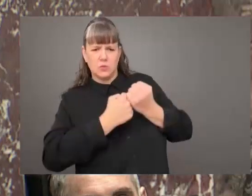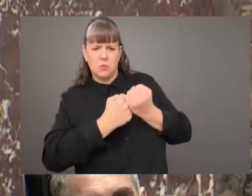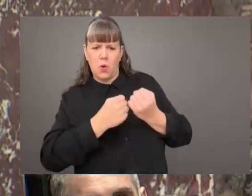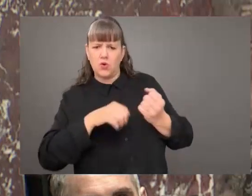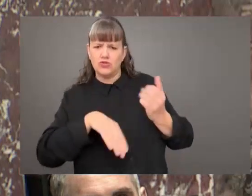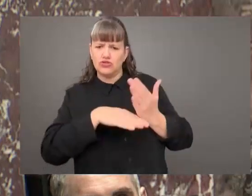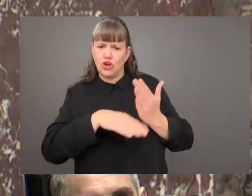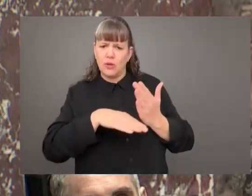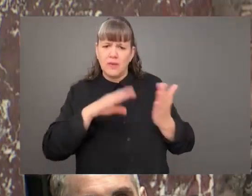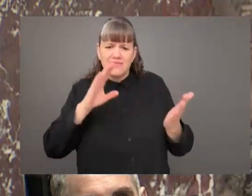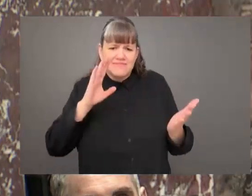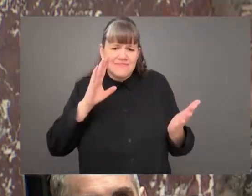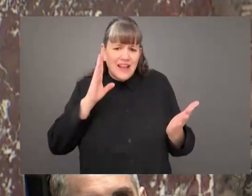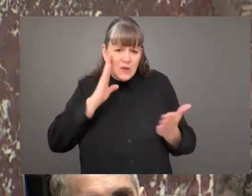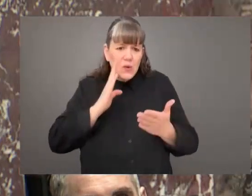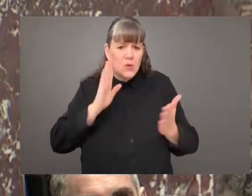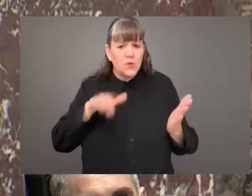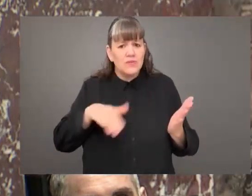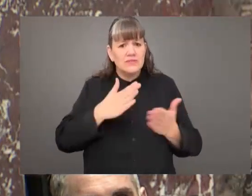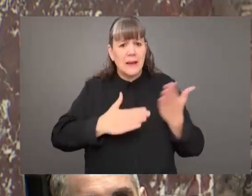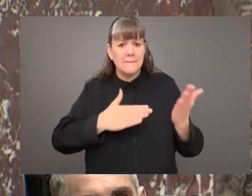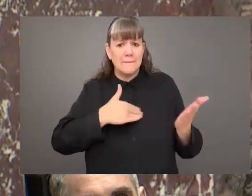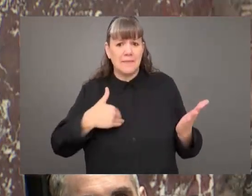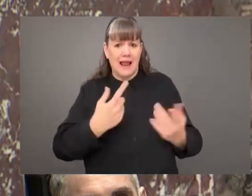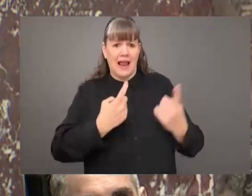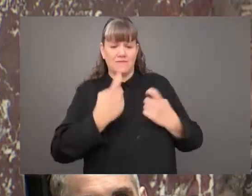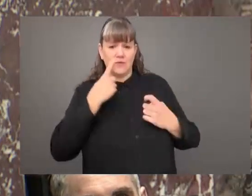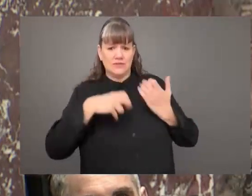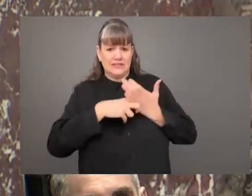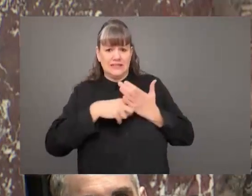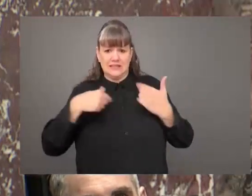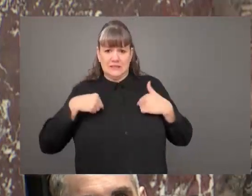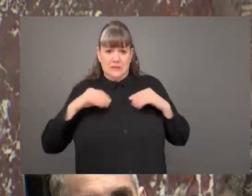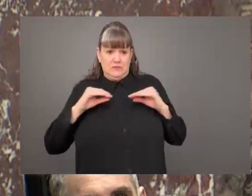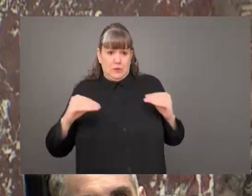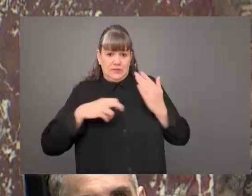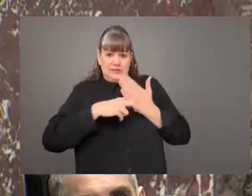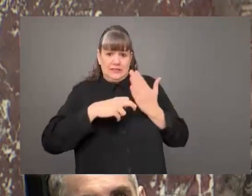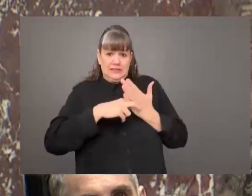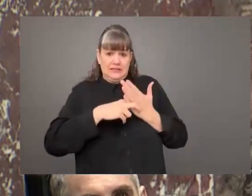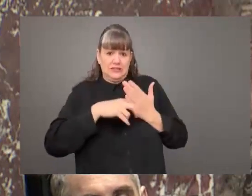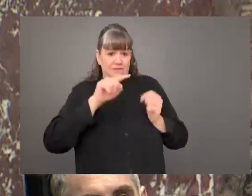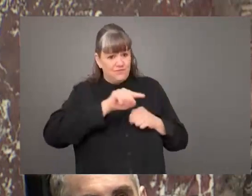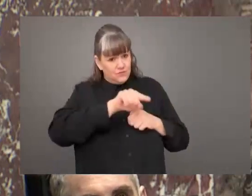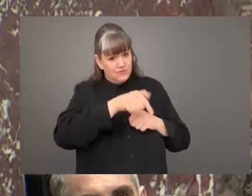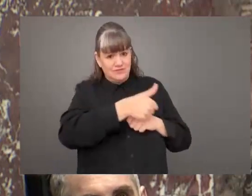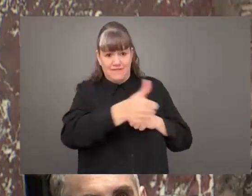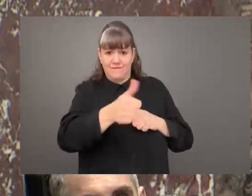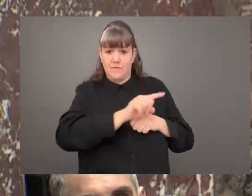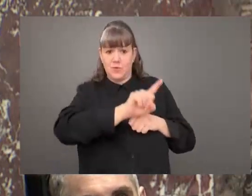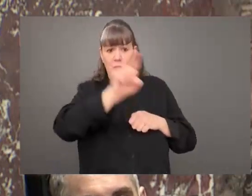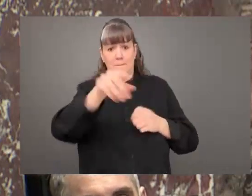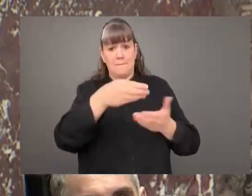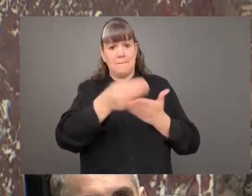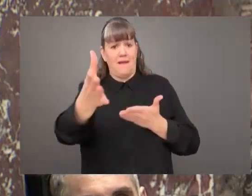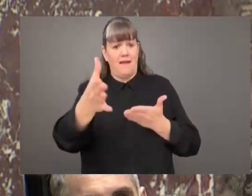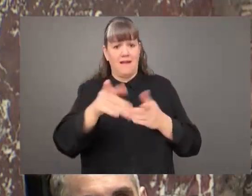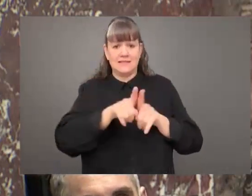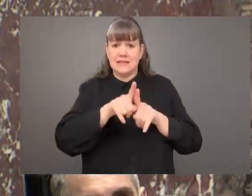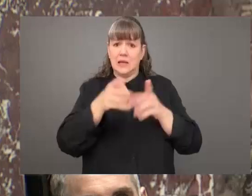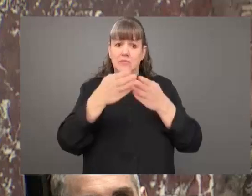have any tickets to give you, members. You'll have to buy them just like the general public when they become available." So, Mr.